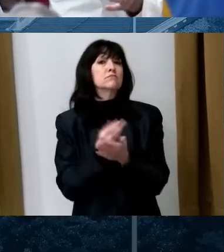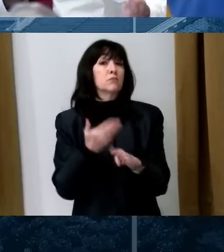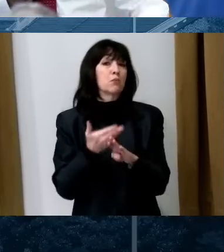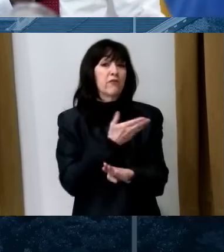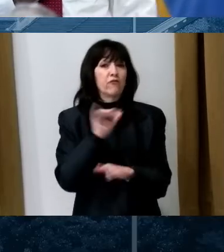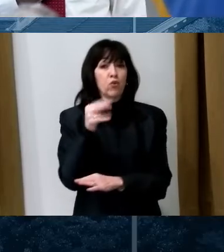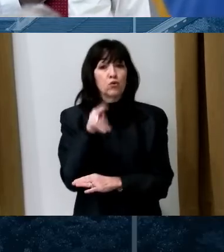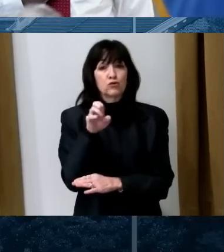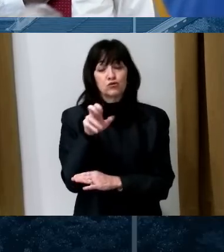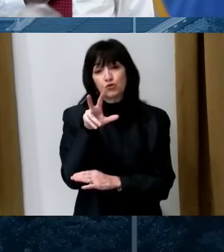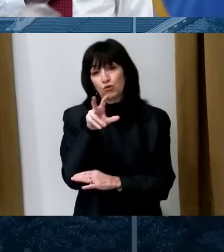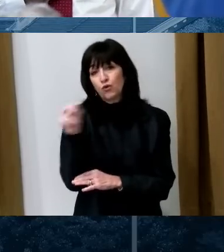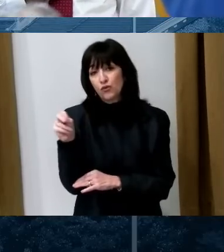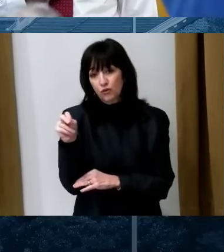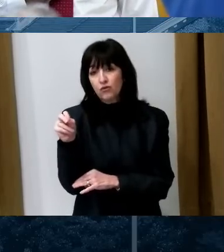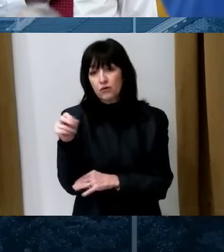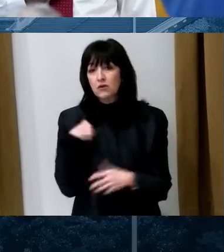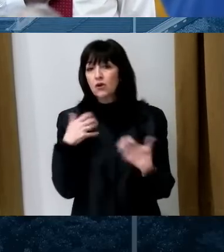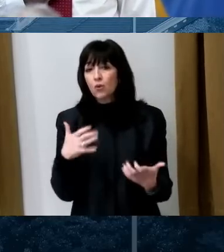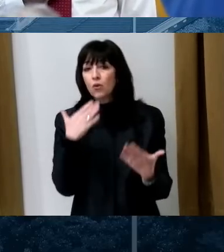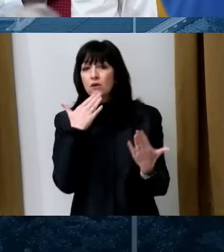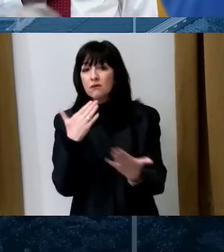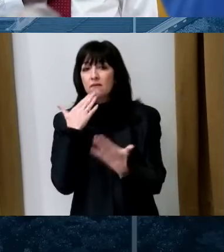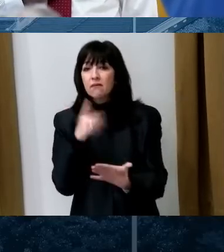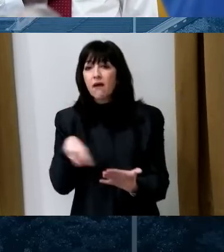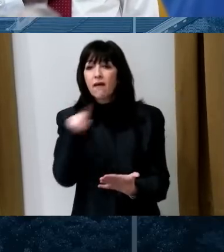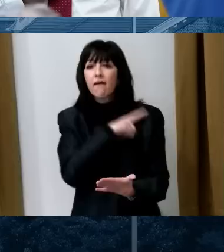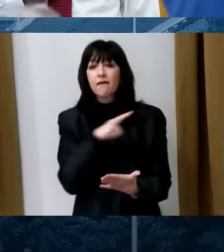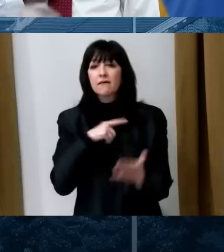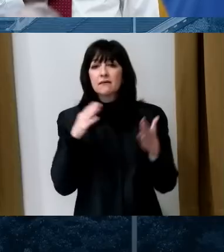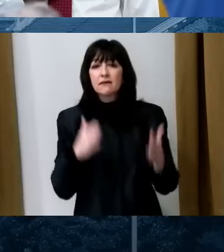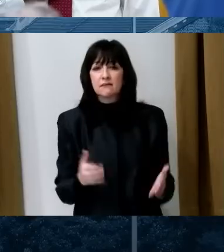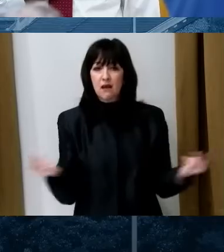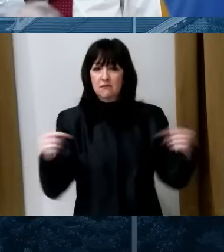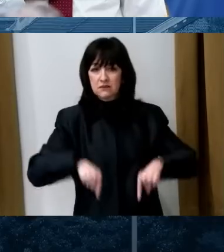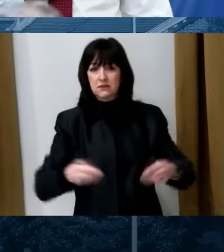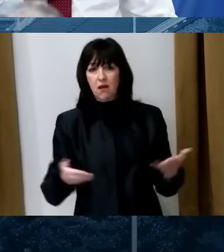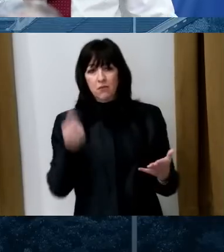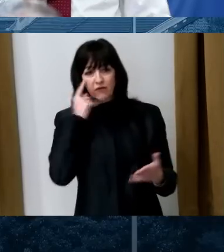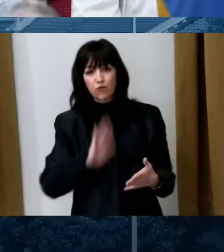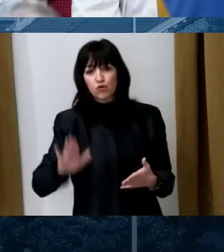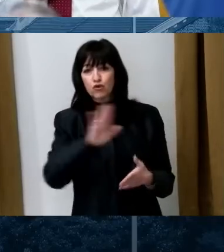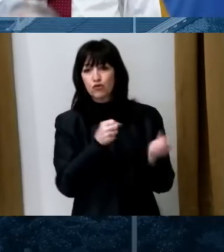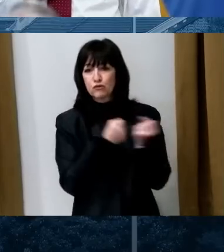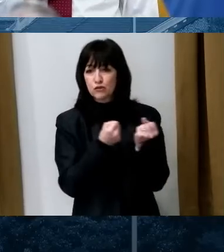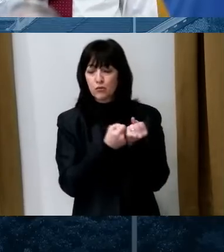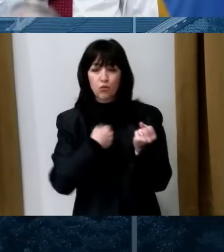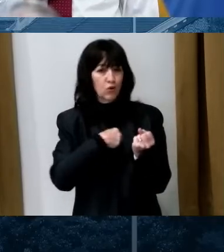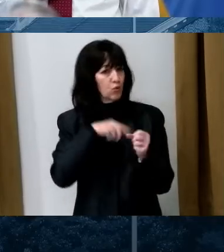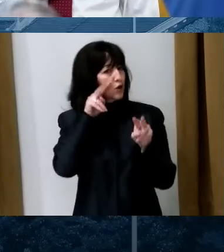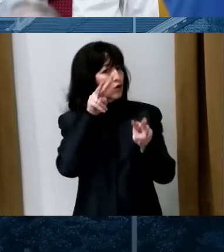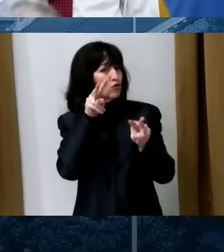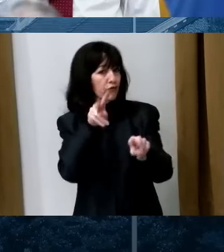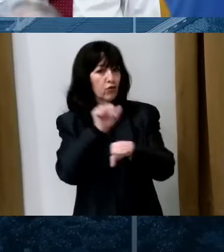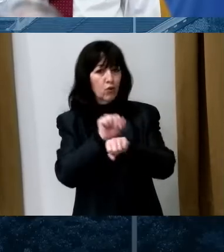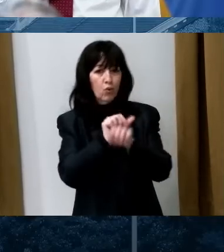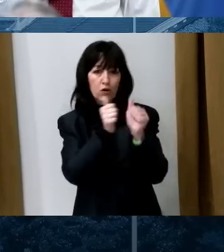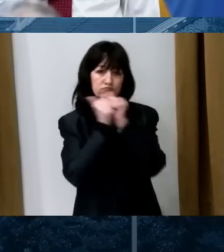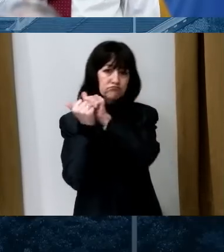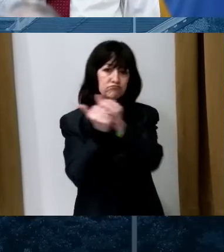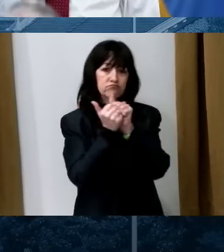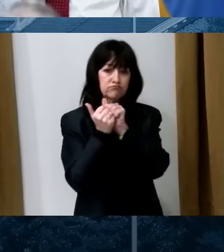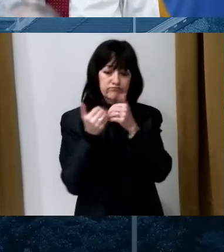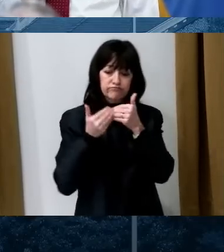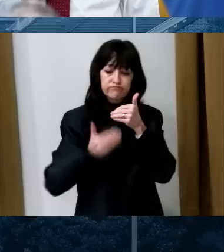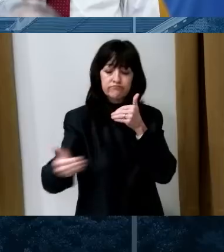to thank legislators who are here in particular for being here and for your support. We look forward to working with you over the next several